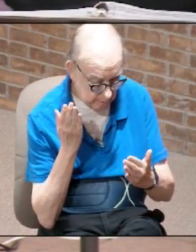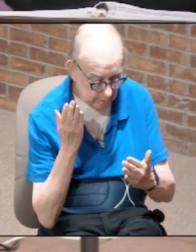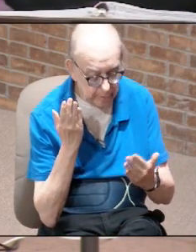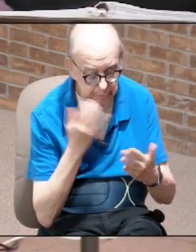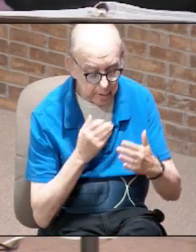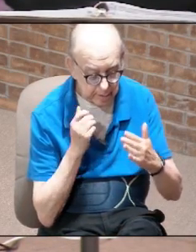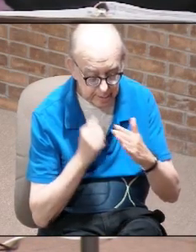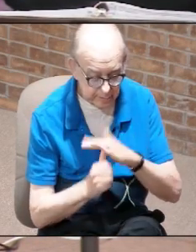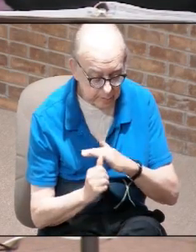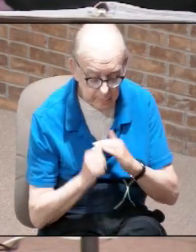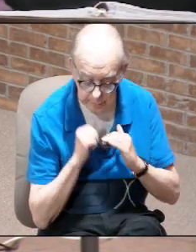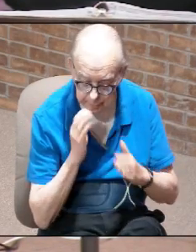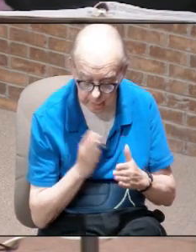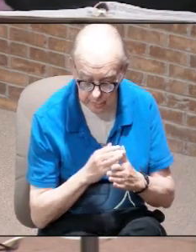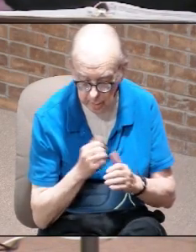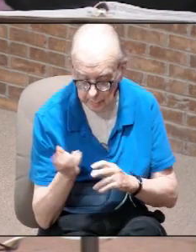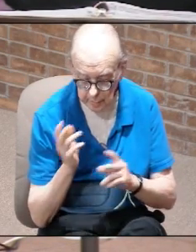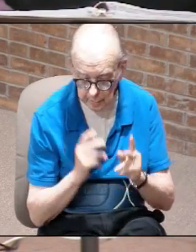haven't shared with anybody.